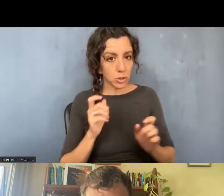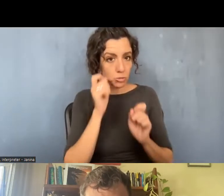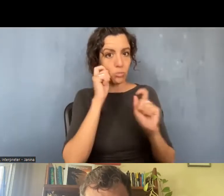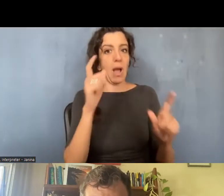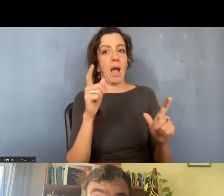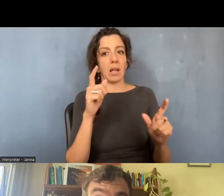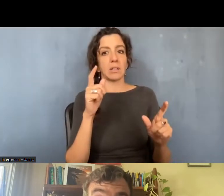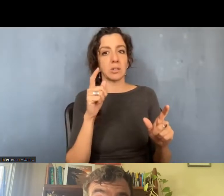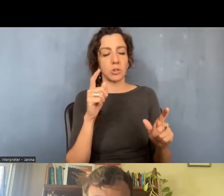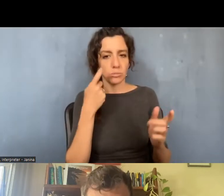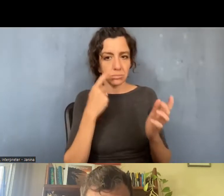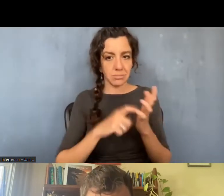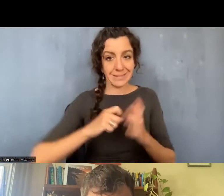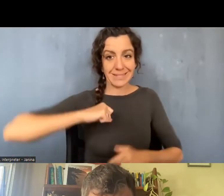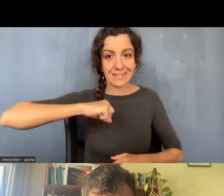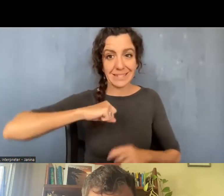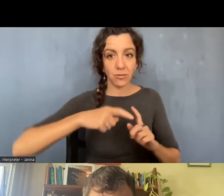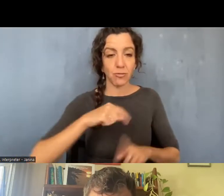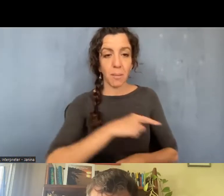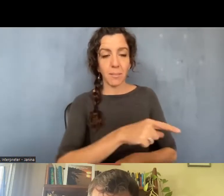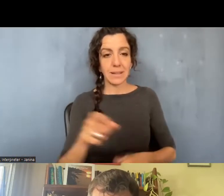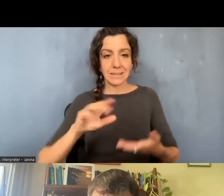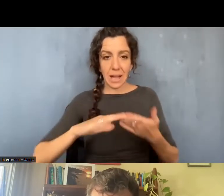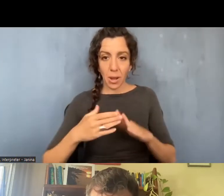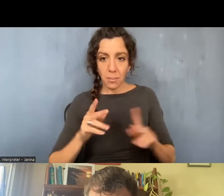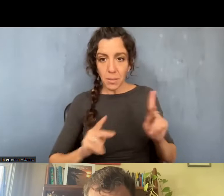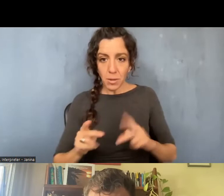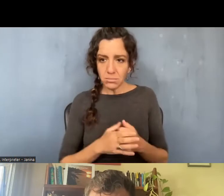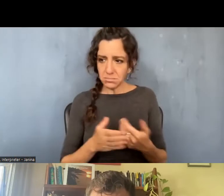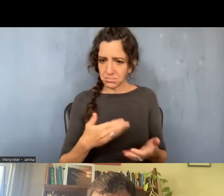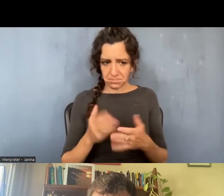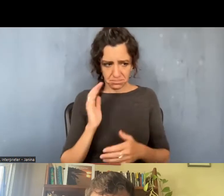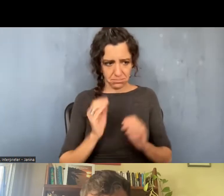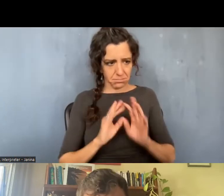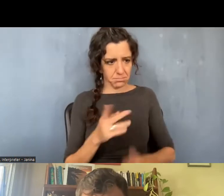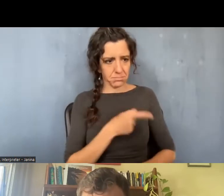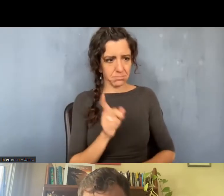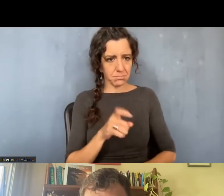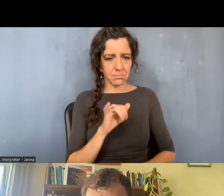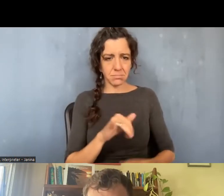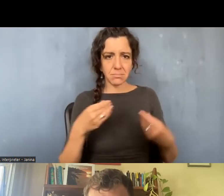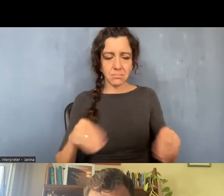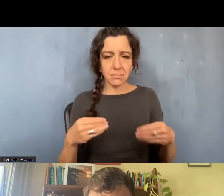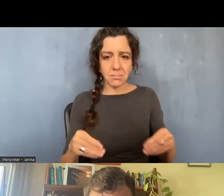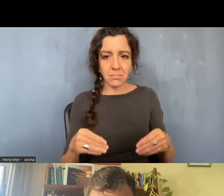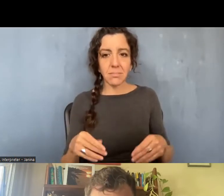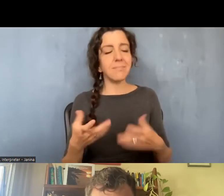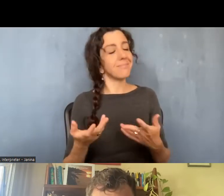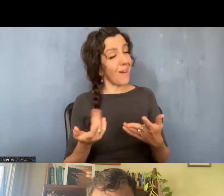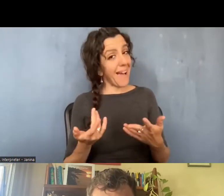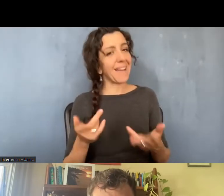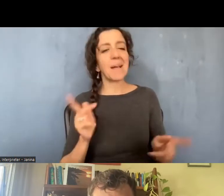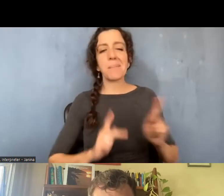meet resistance from the town folk, even though it seems obvious they need this store. People worry about disruptions